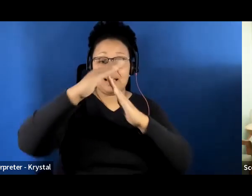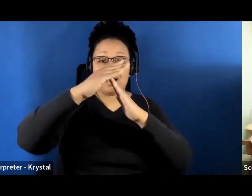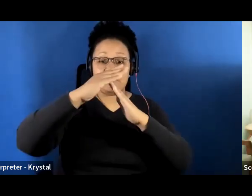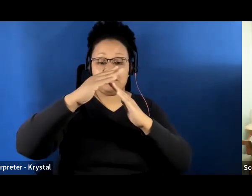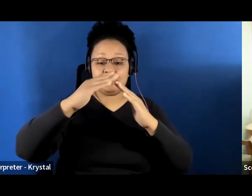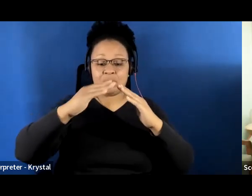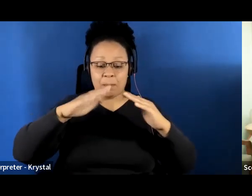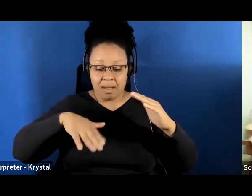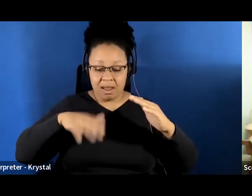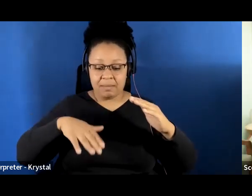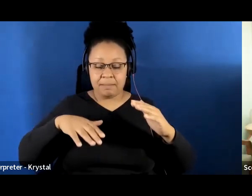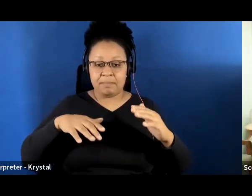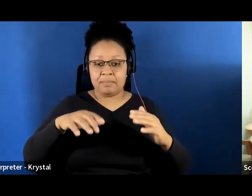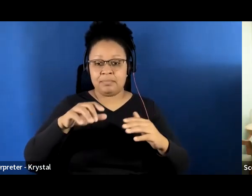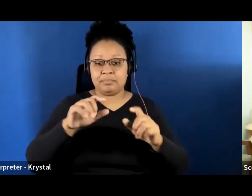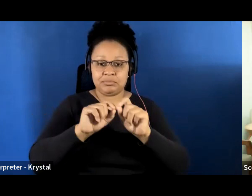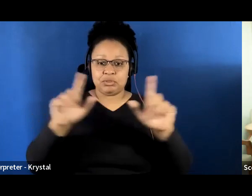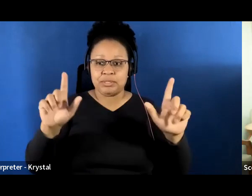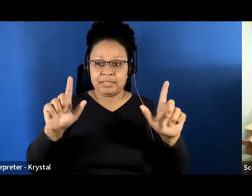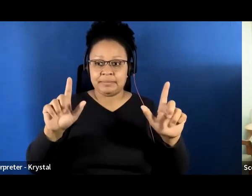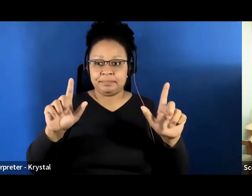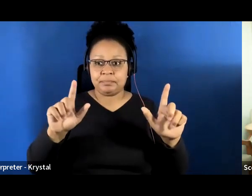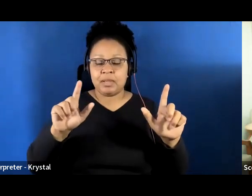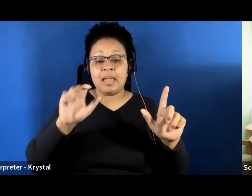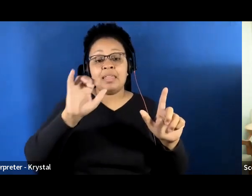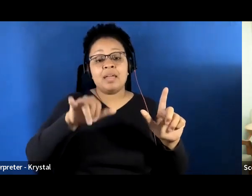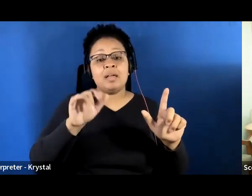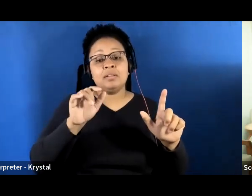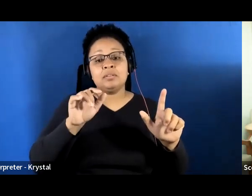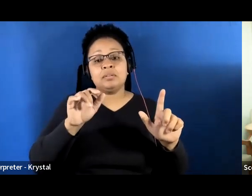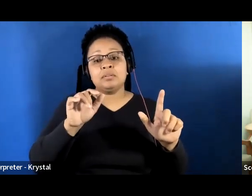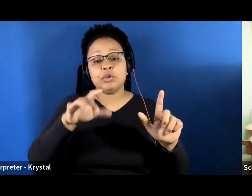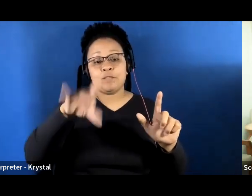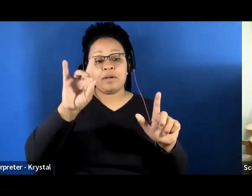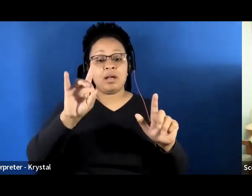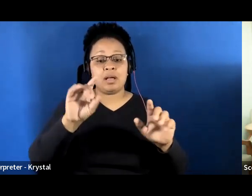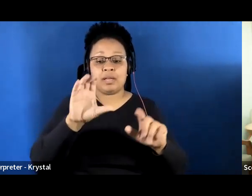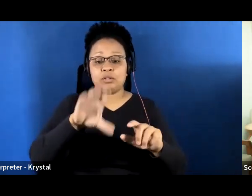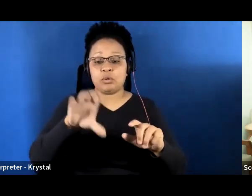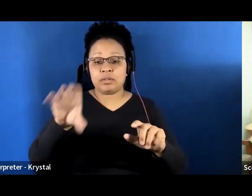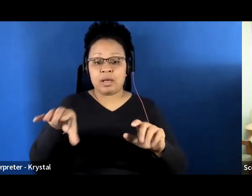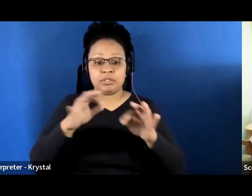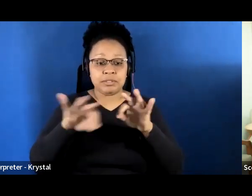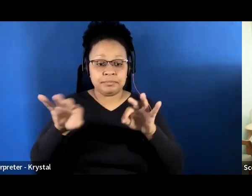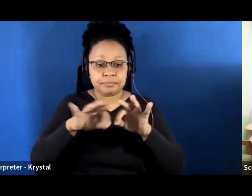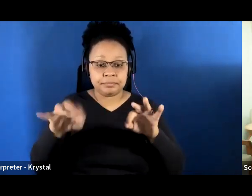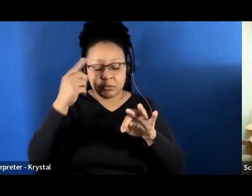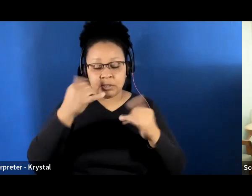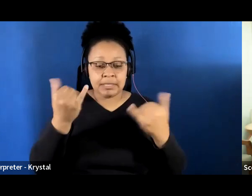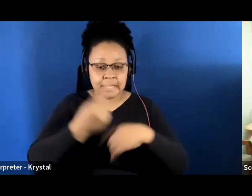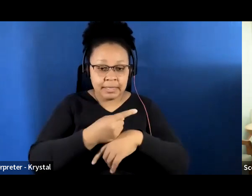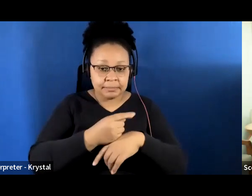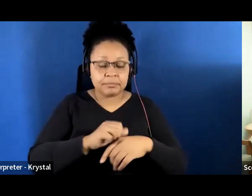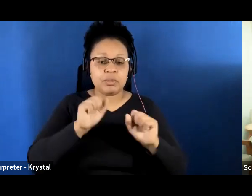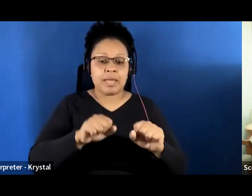screen. This is where you will find the closed captioning for today's session. You